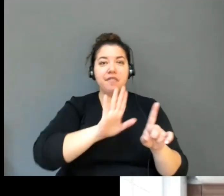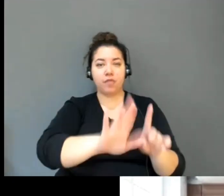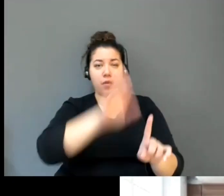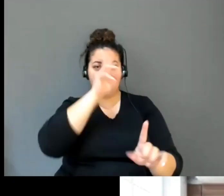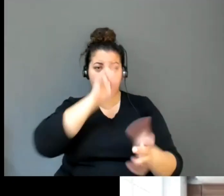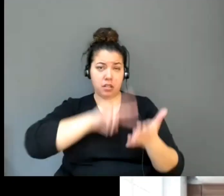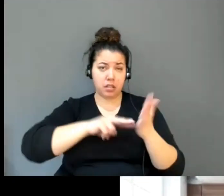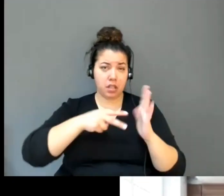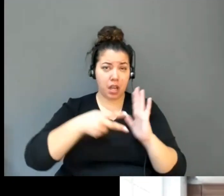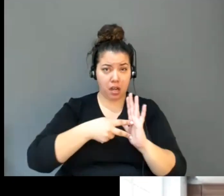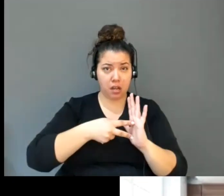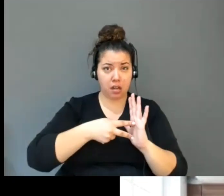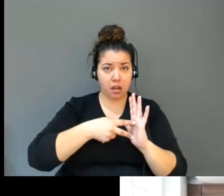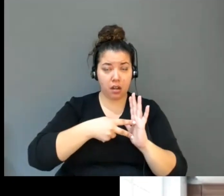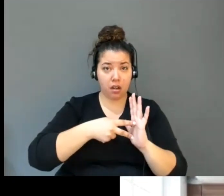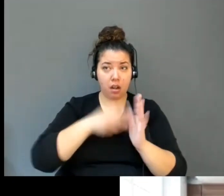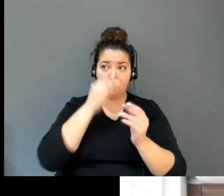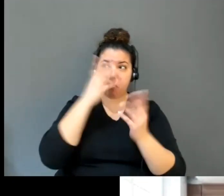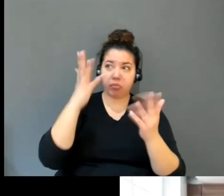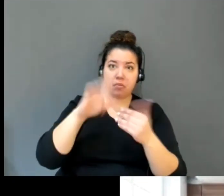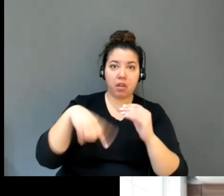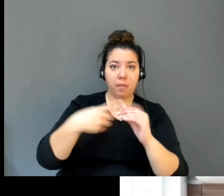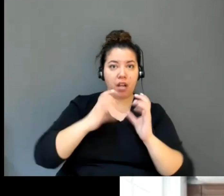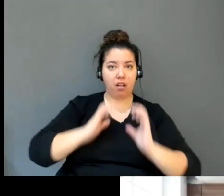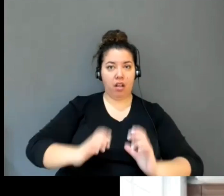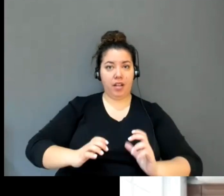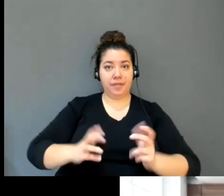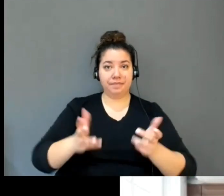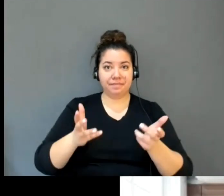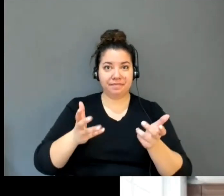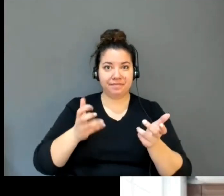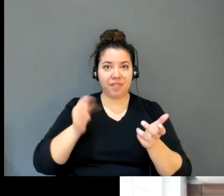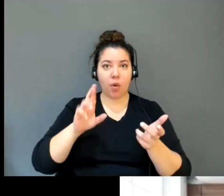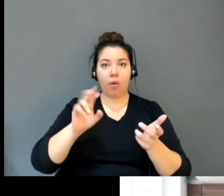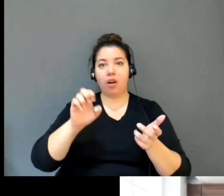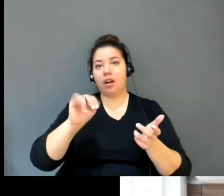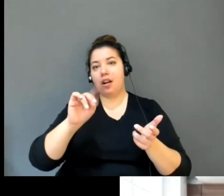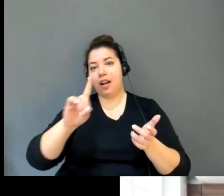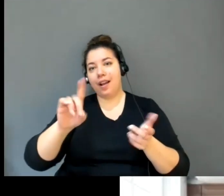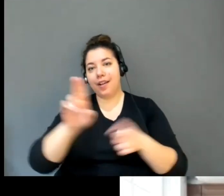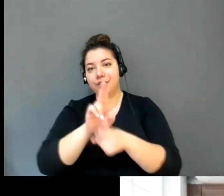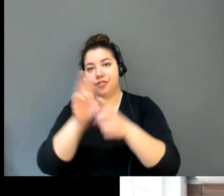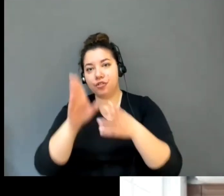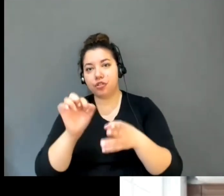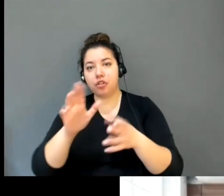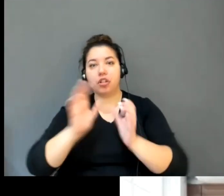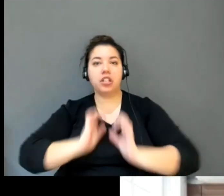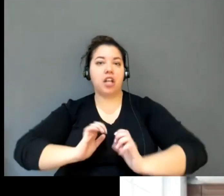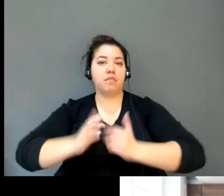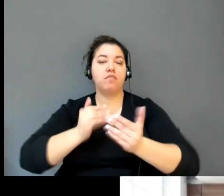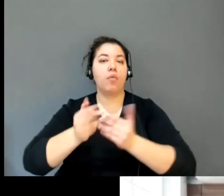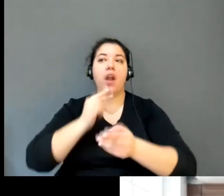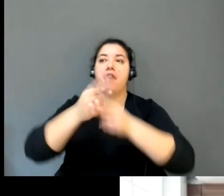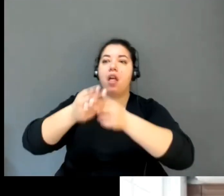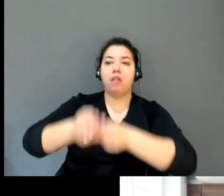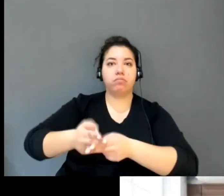not in the best interest of your clients or the end users or your customers, whatever you want to call them. And